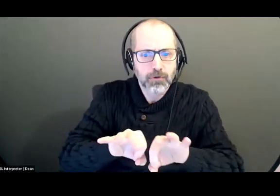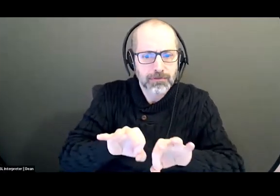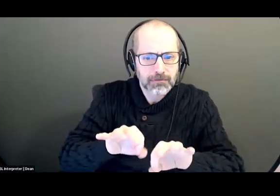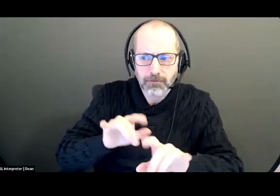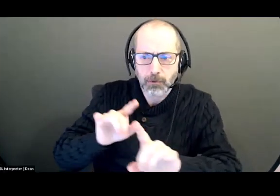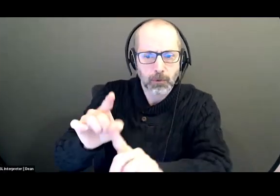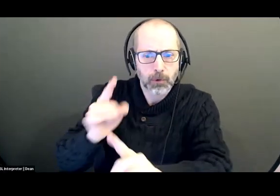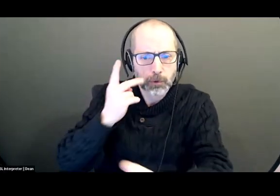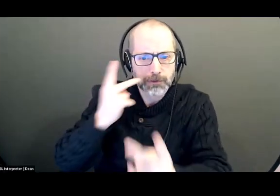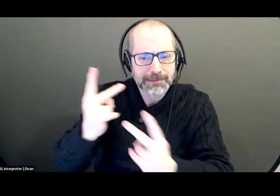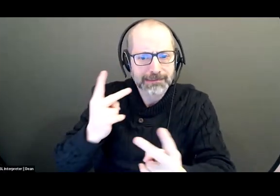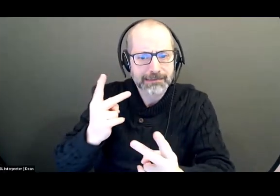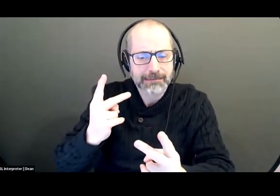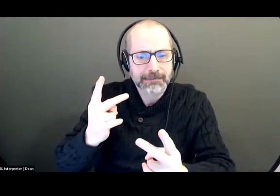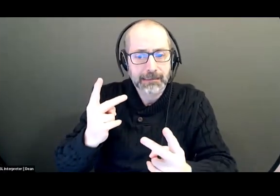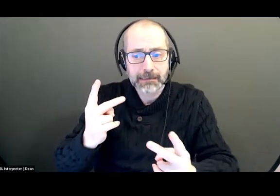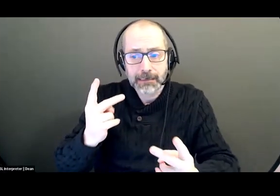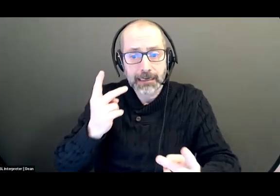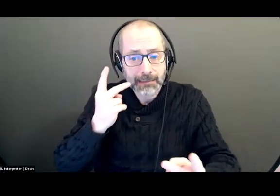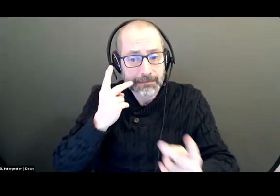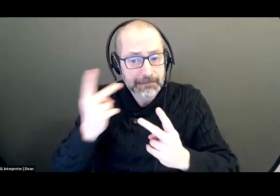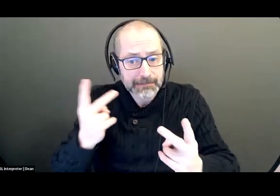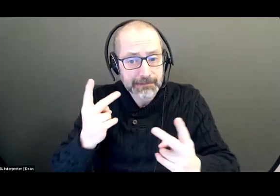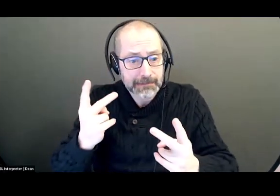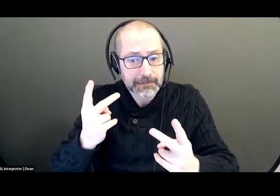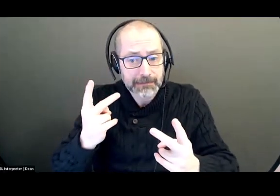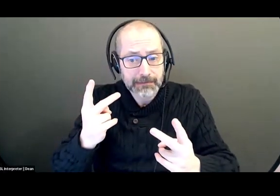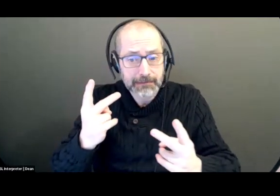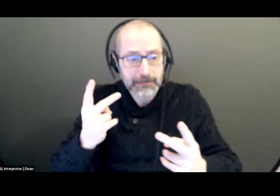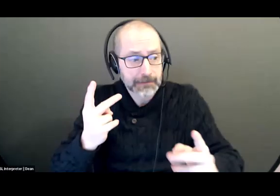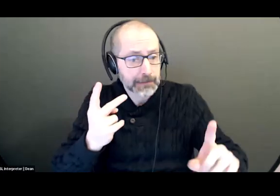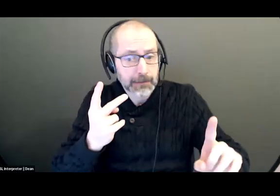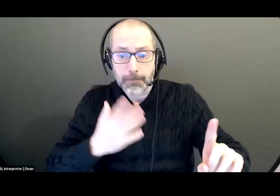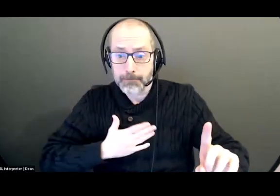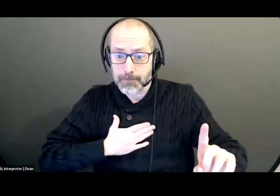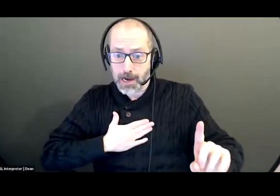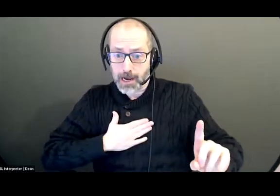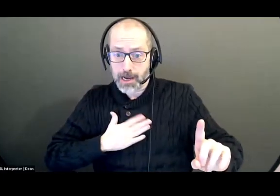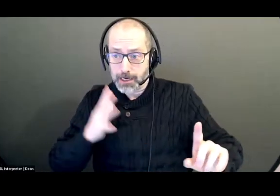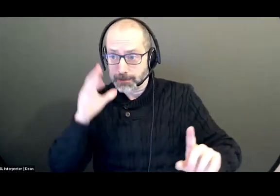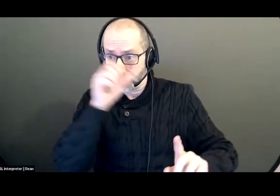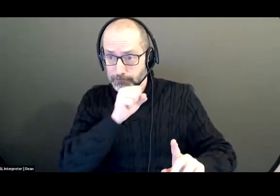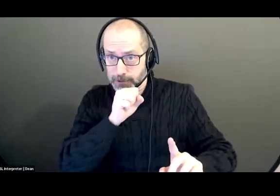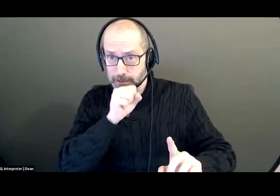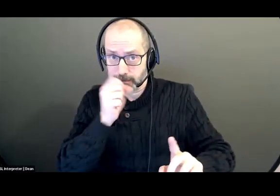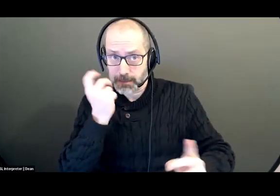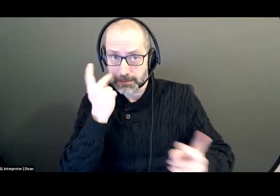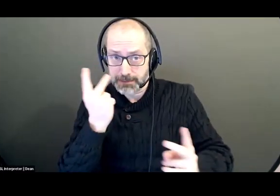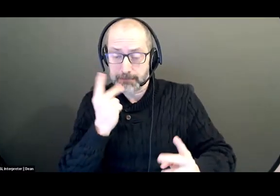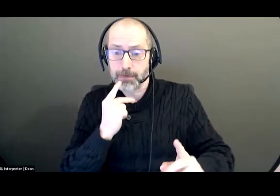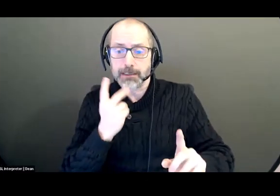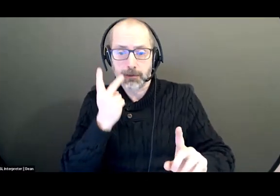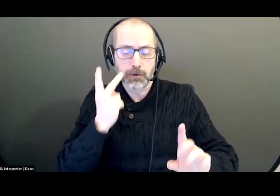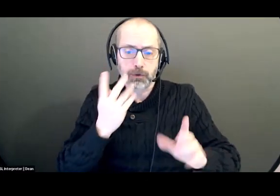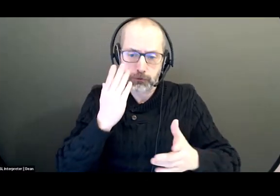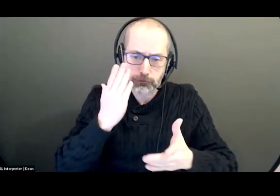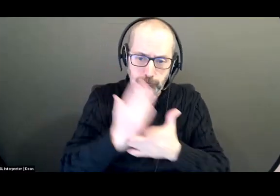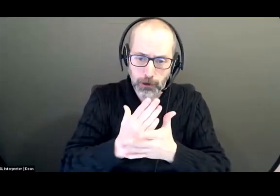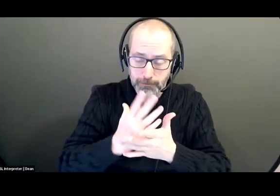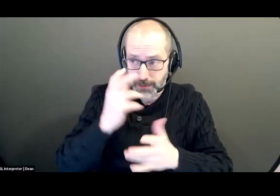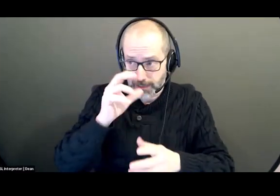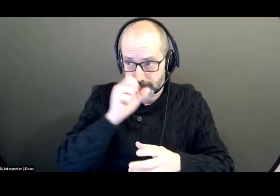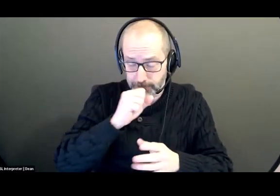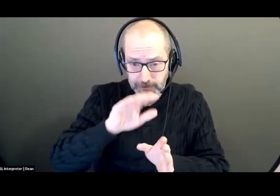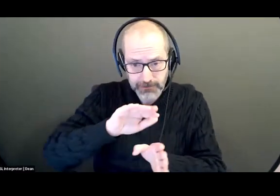with people to see. And what Anne talks about is to see her, not to see what